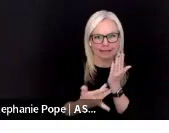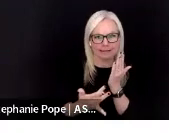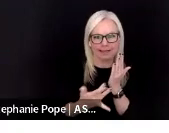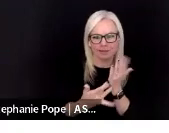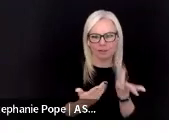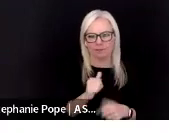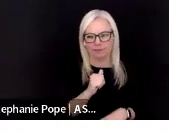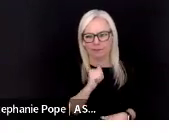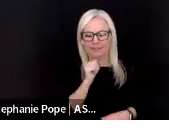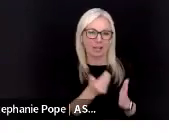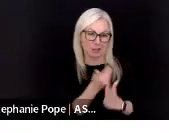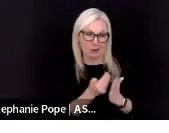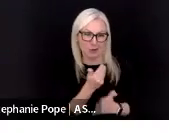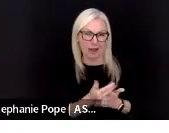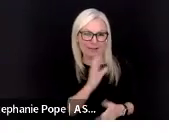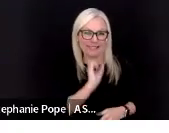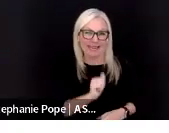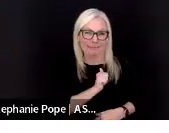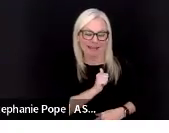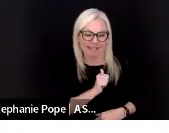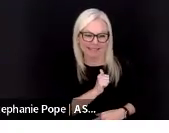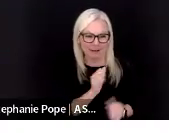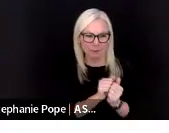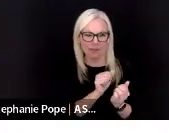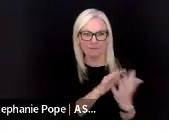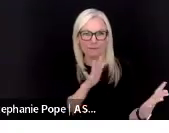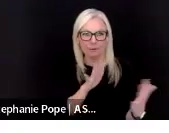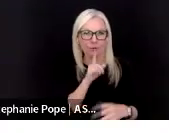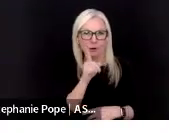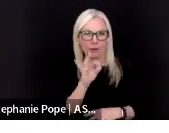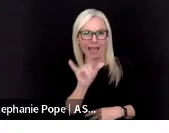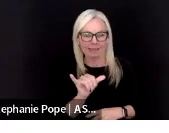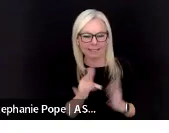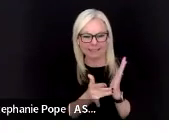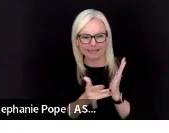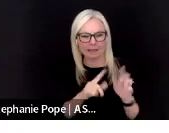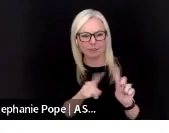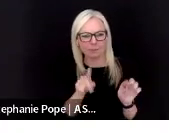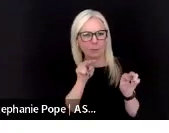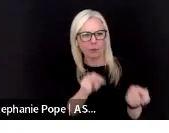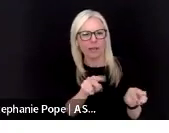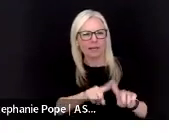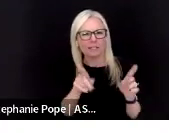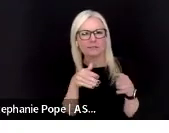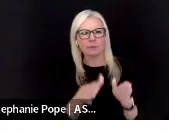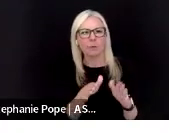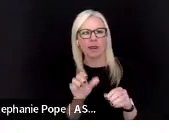that new. I'm probably dating myself, virtual reality technology, but we're looking at it in a different way. How can we train our